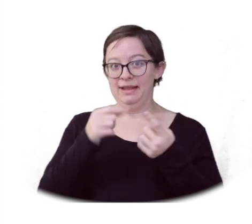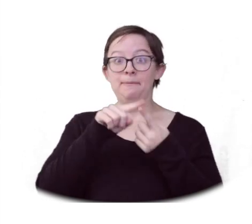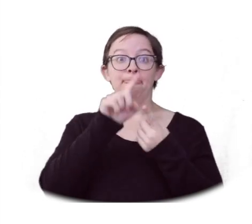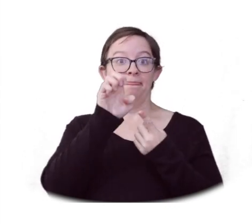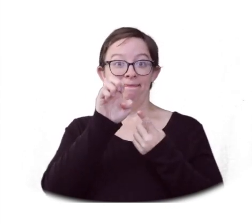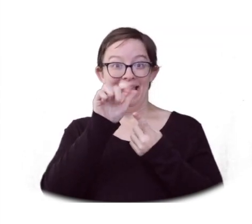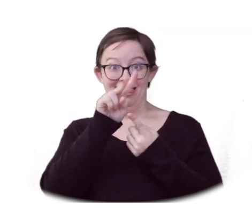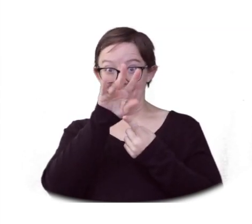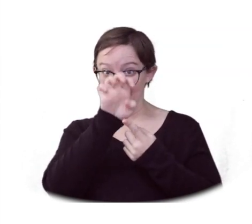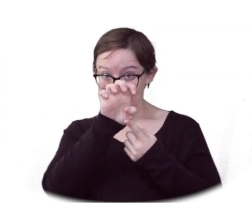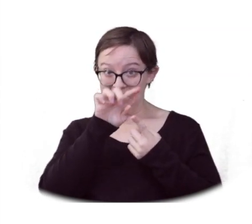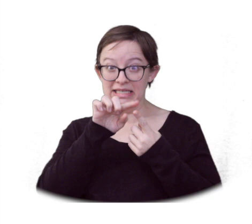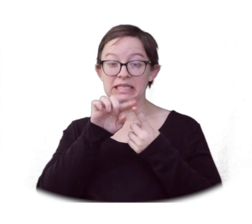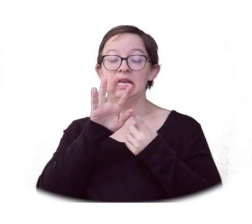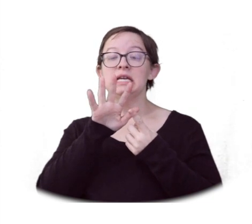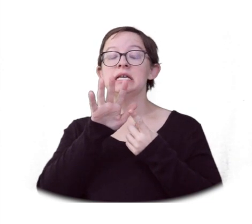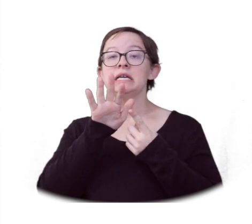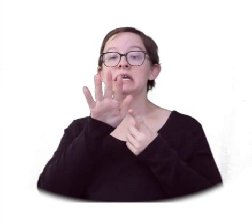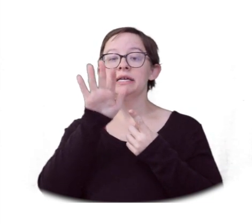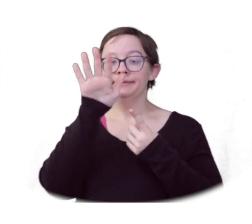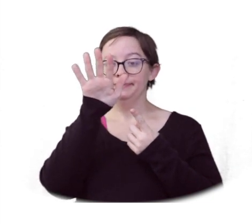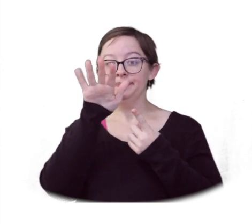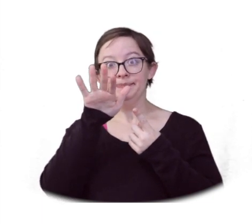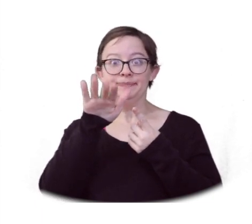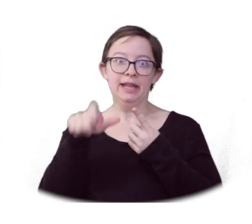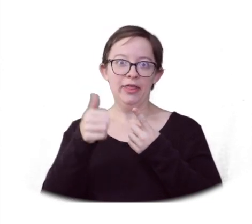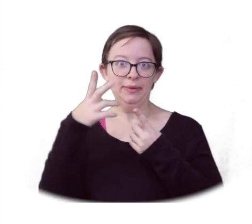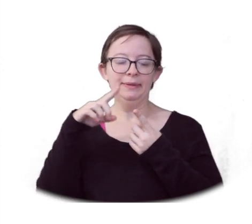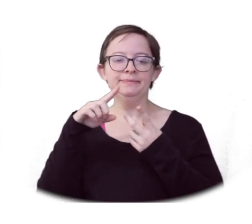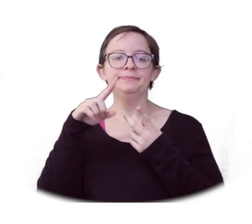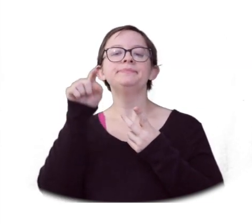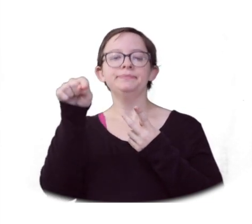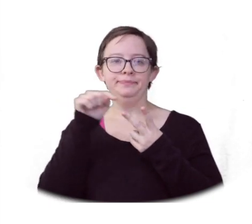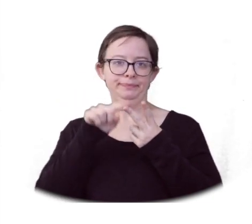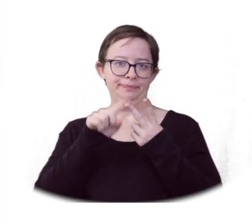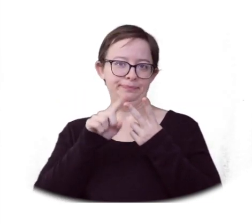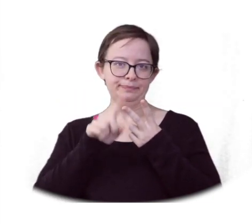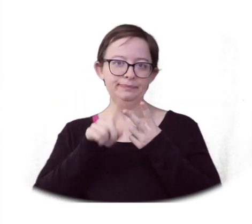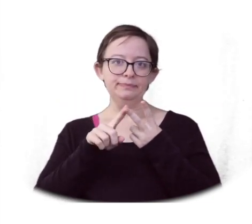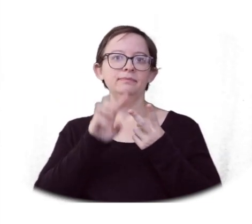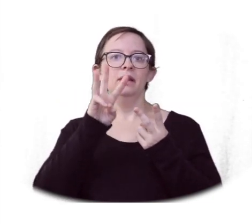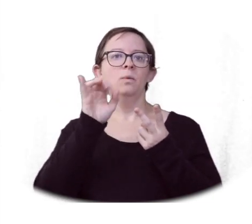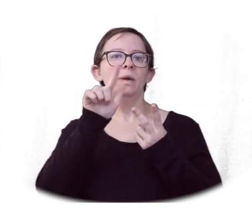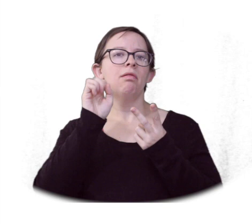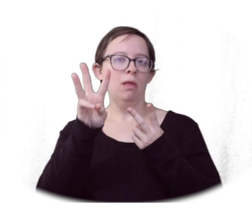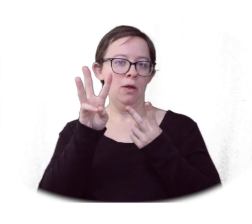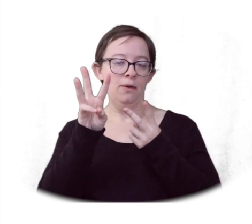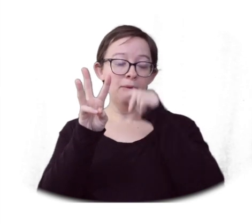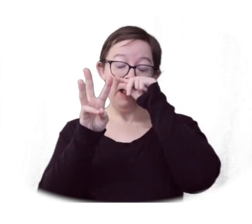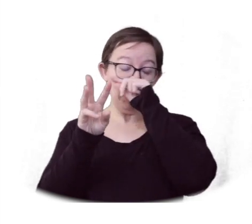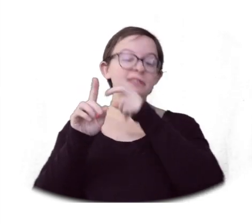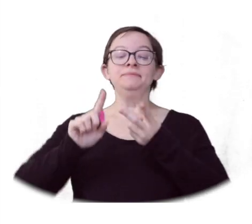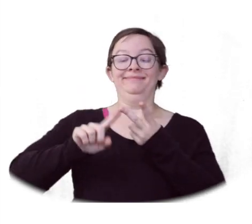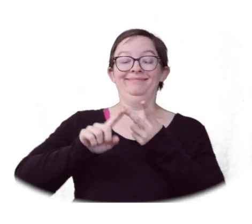two right now. The one is the LV, and where's the other one? This one, the